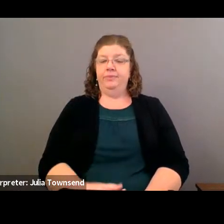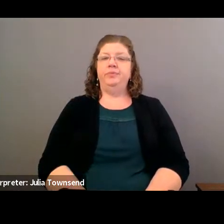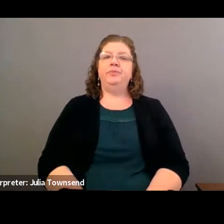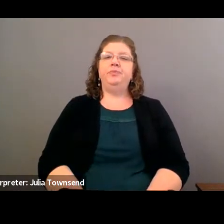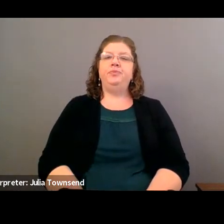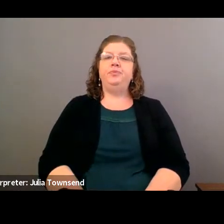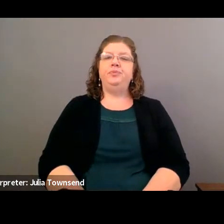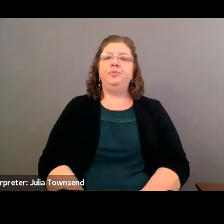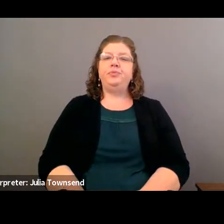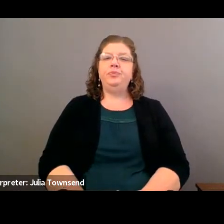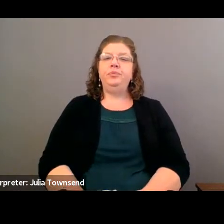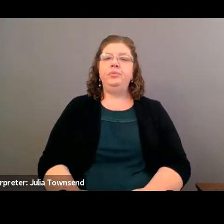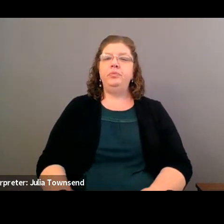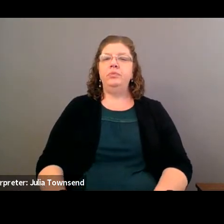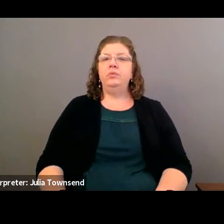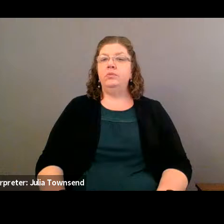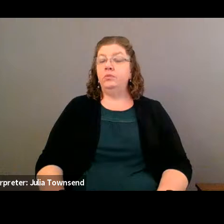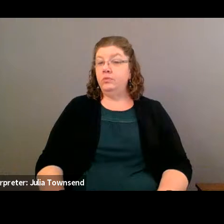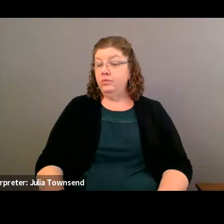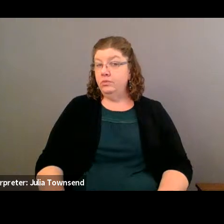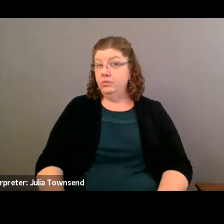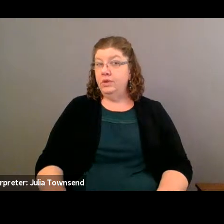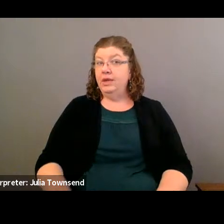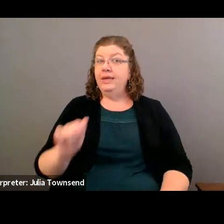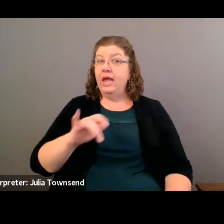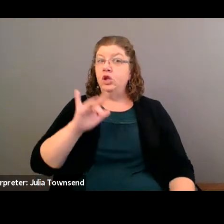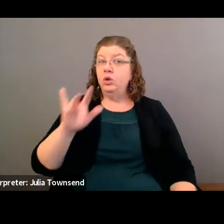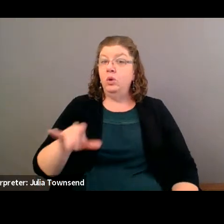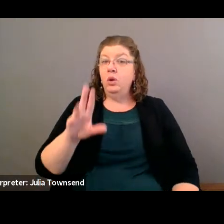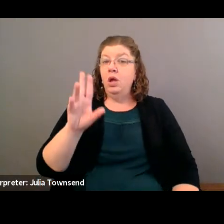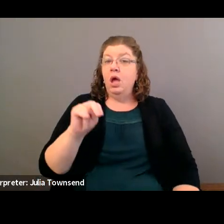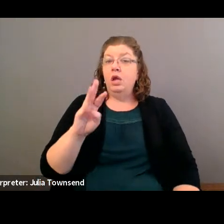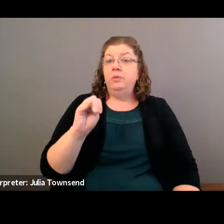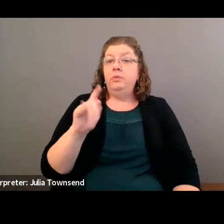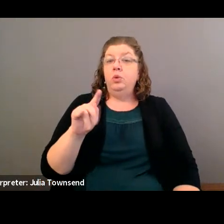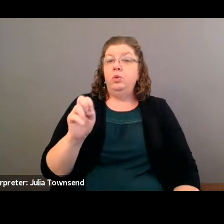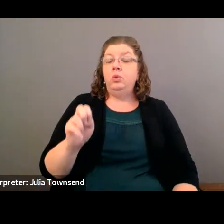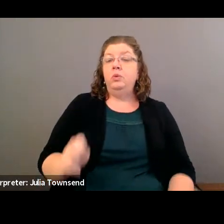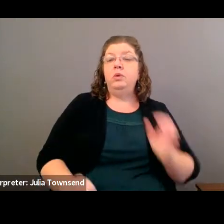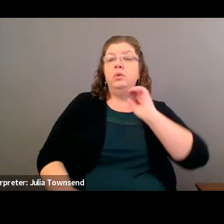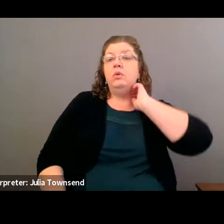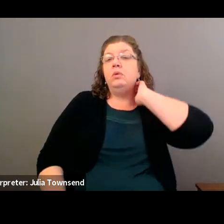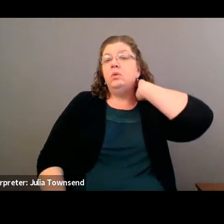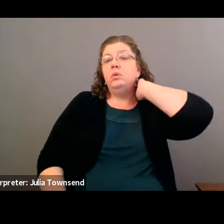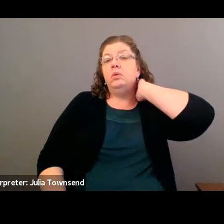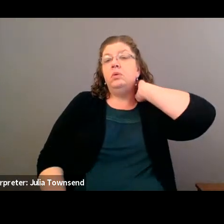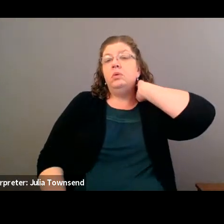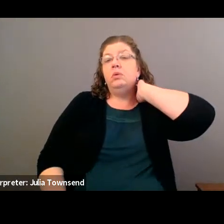Daughtery, can you unmute yourself?